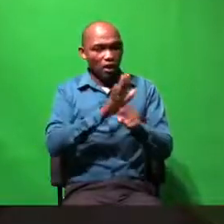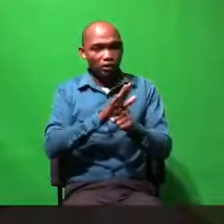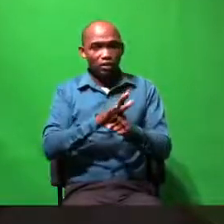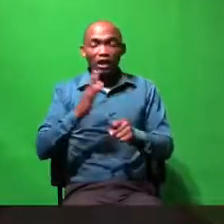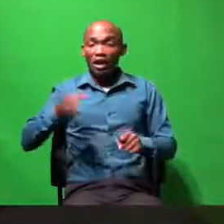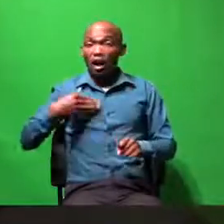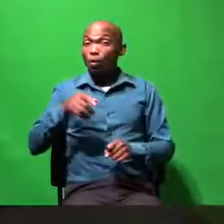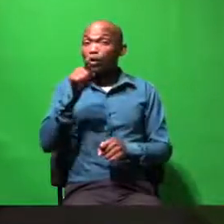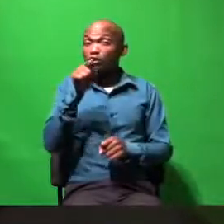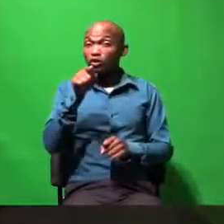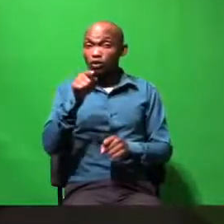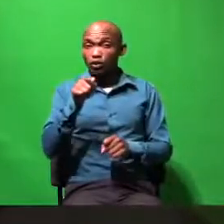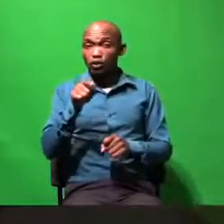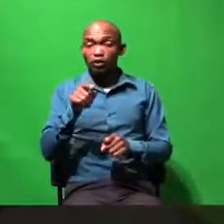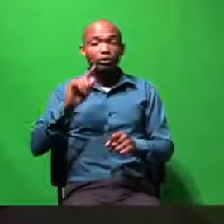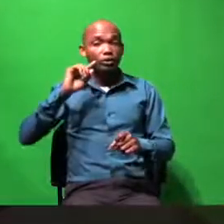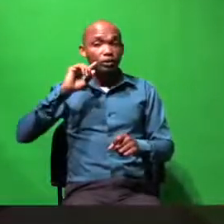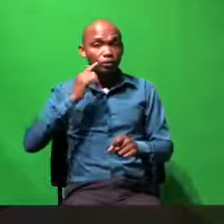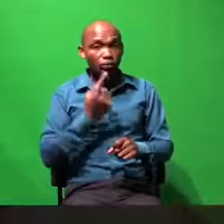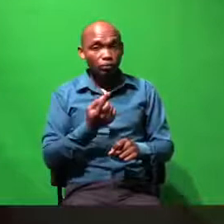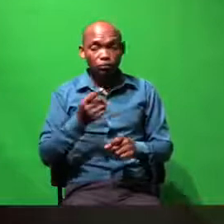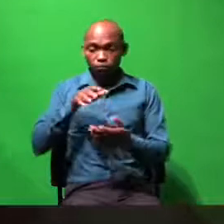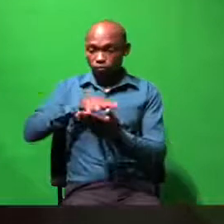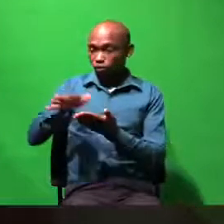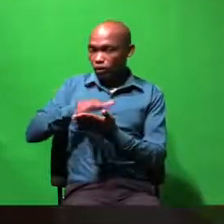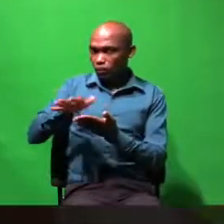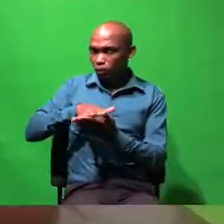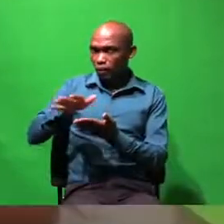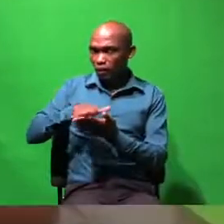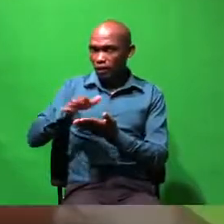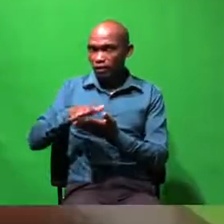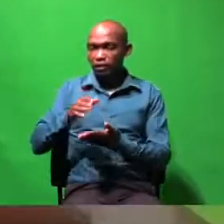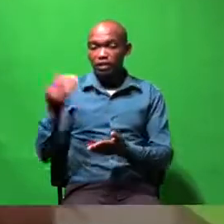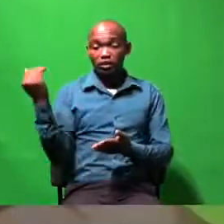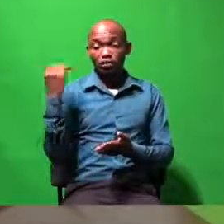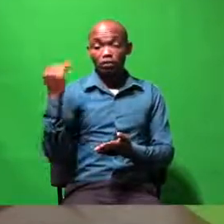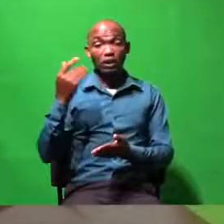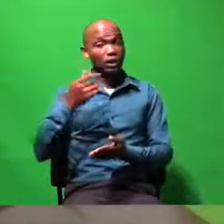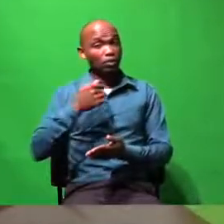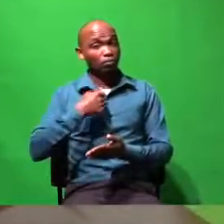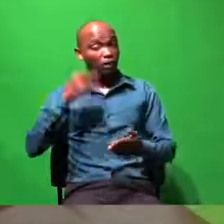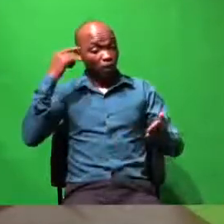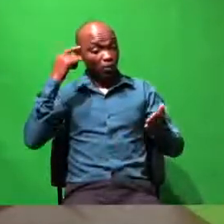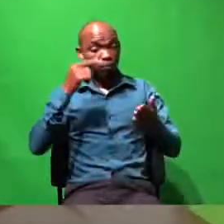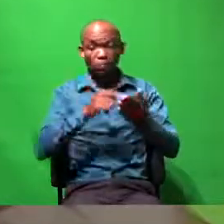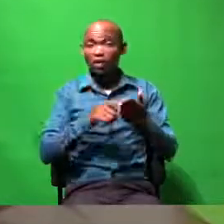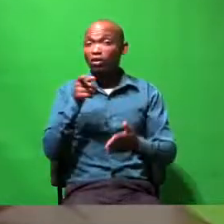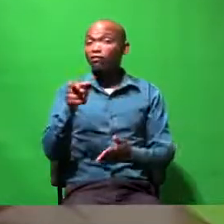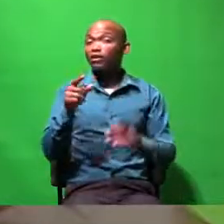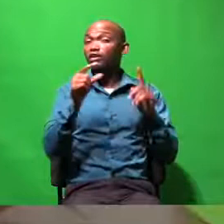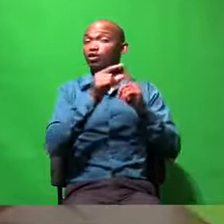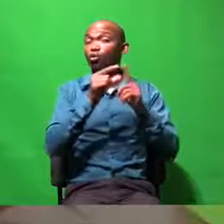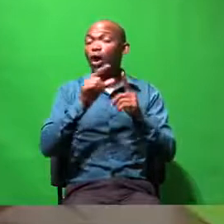I want you to try to explain and to tell me the meaning of this